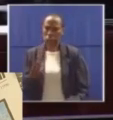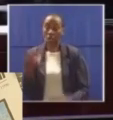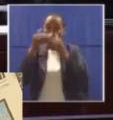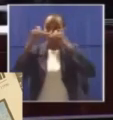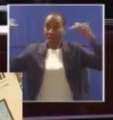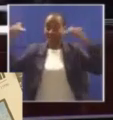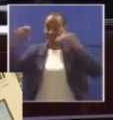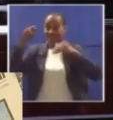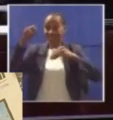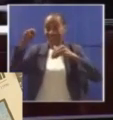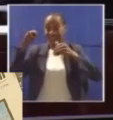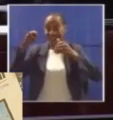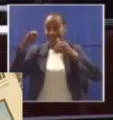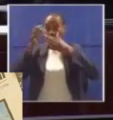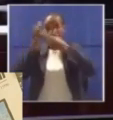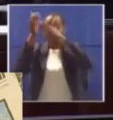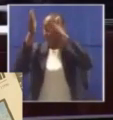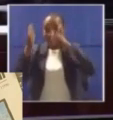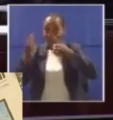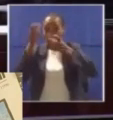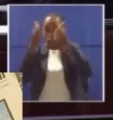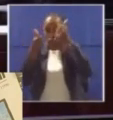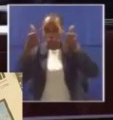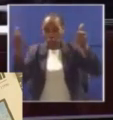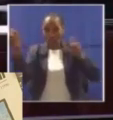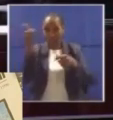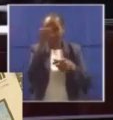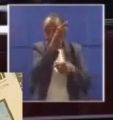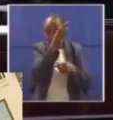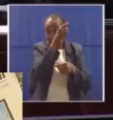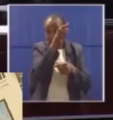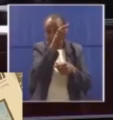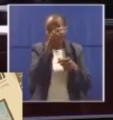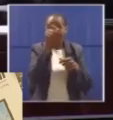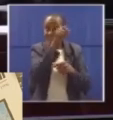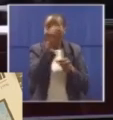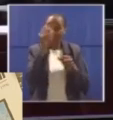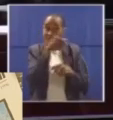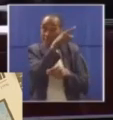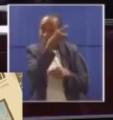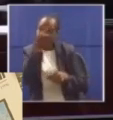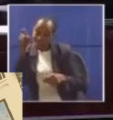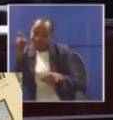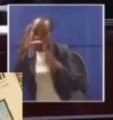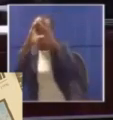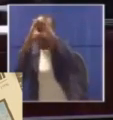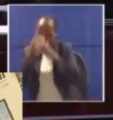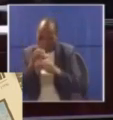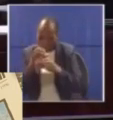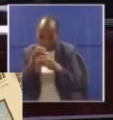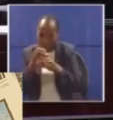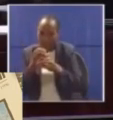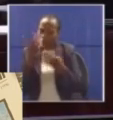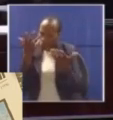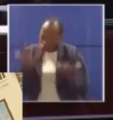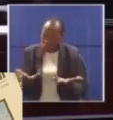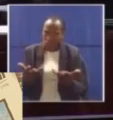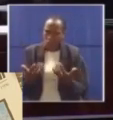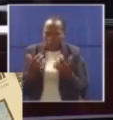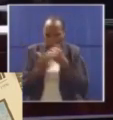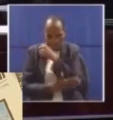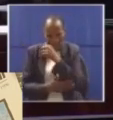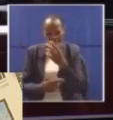top level of the leadership of the country, there is focus on ensuring that we rid our country